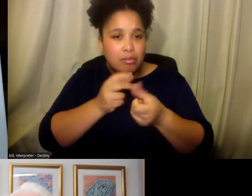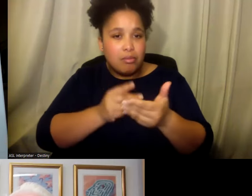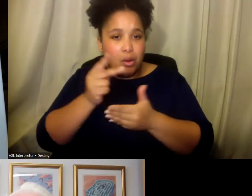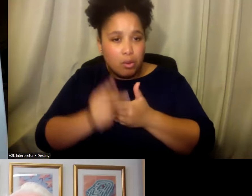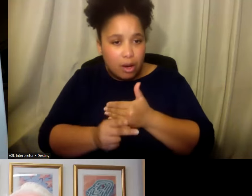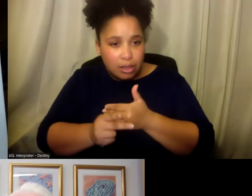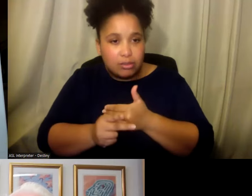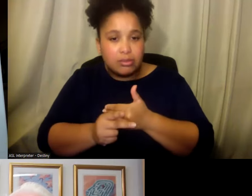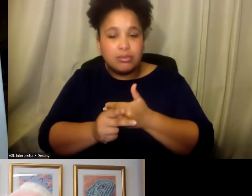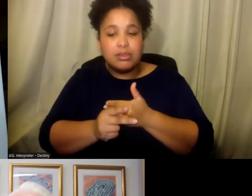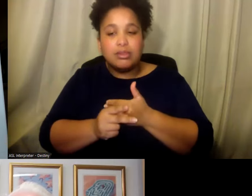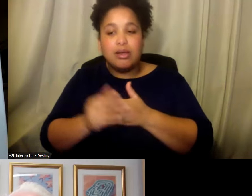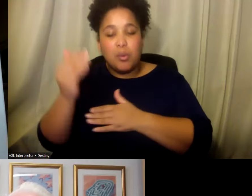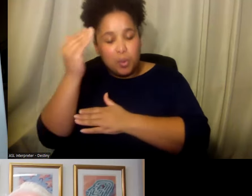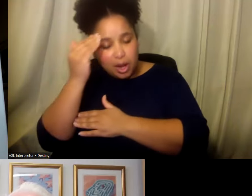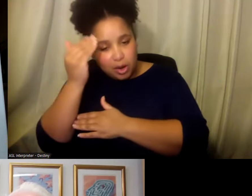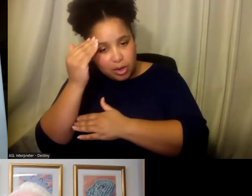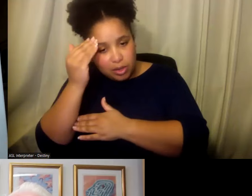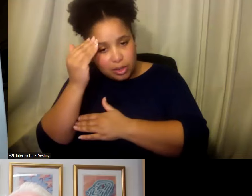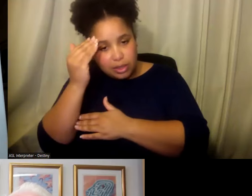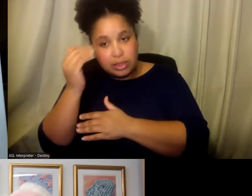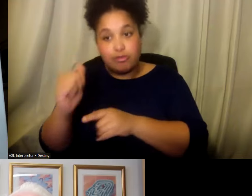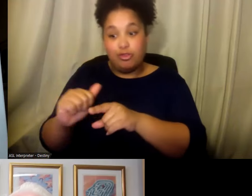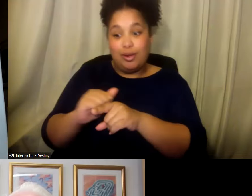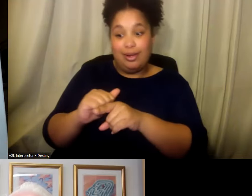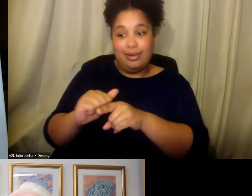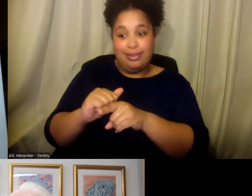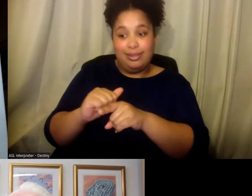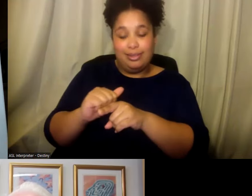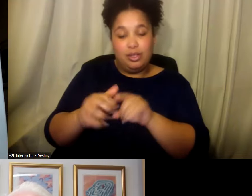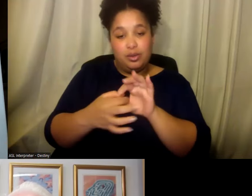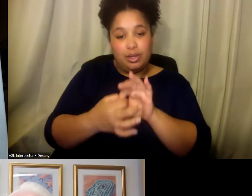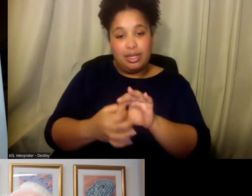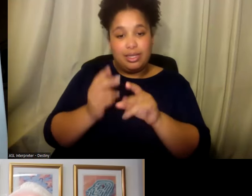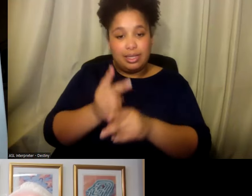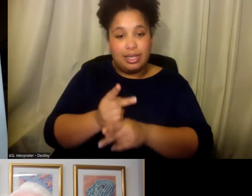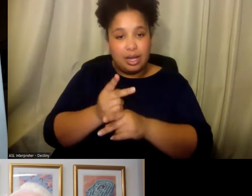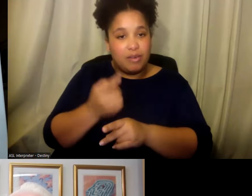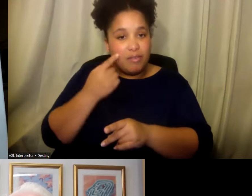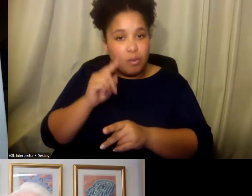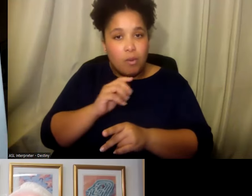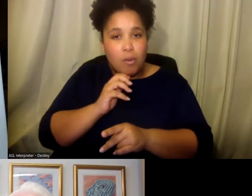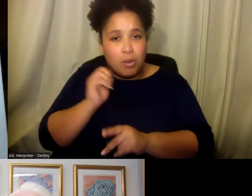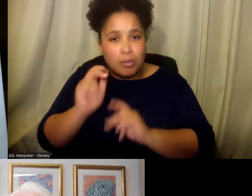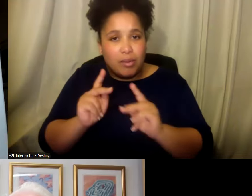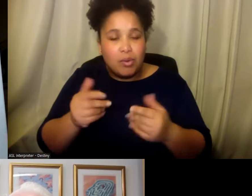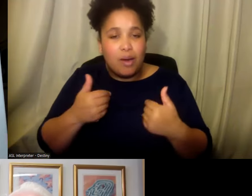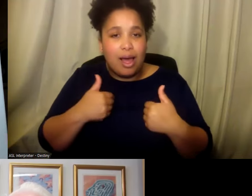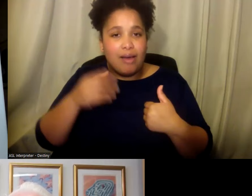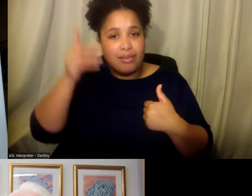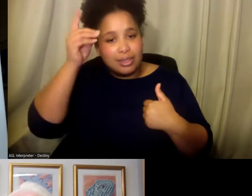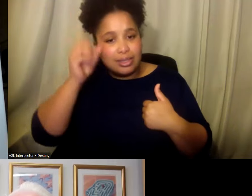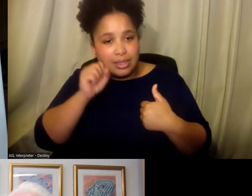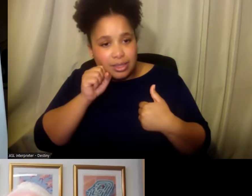programs and awareness, and really even training around the care of elderly people with Down syndrome